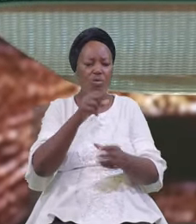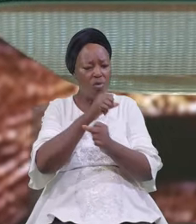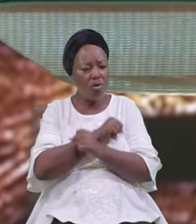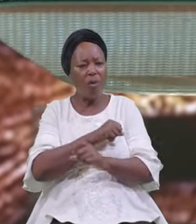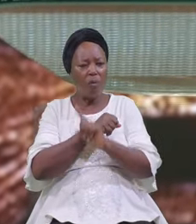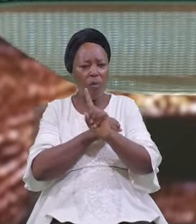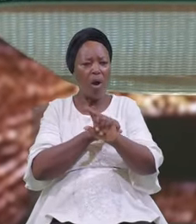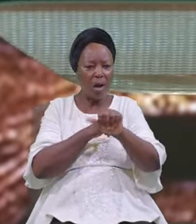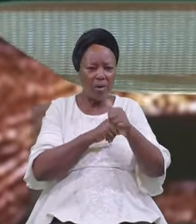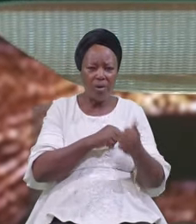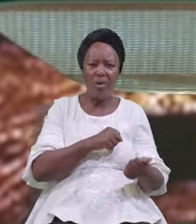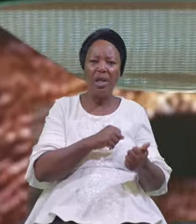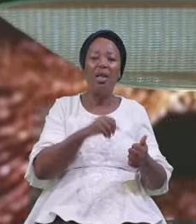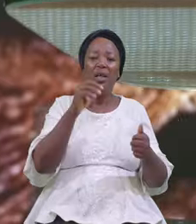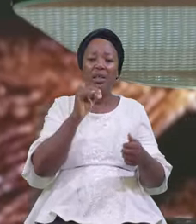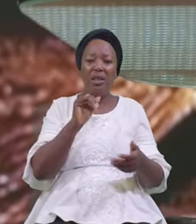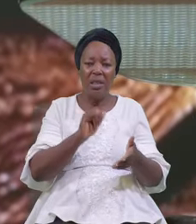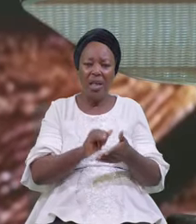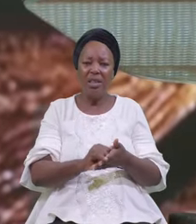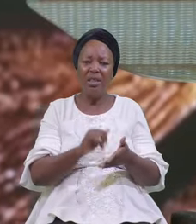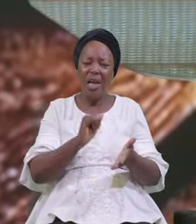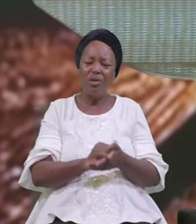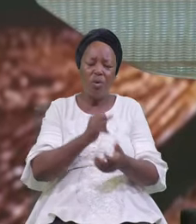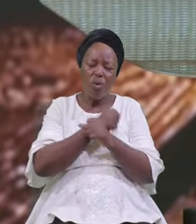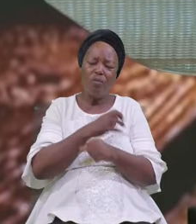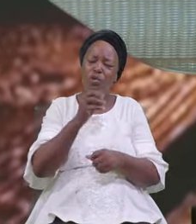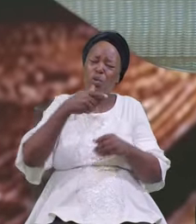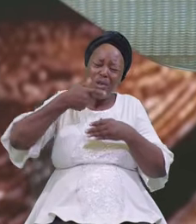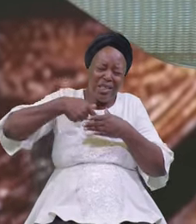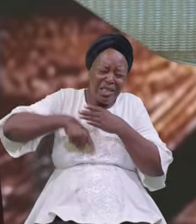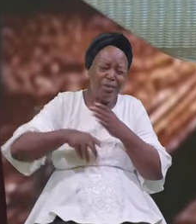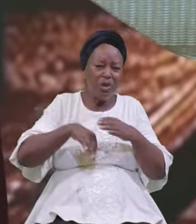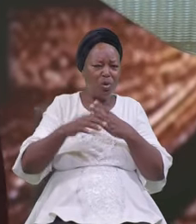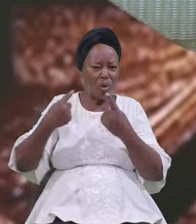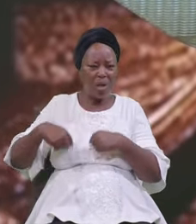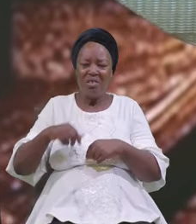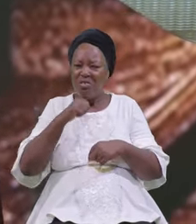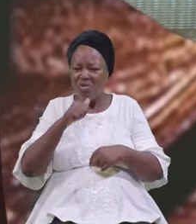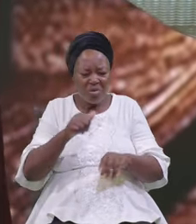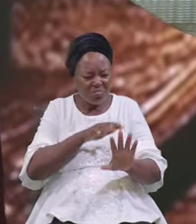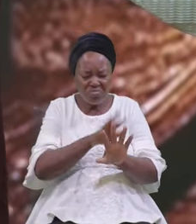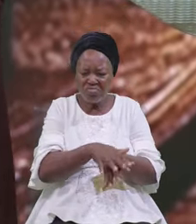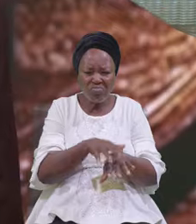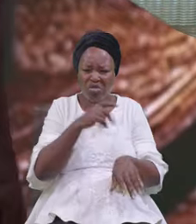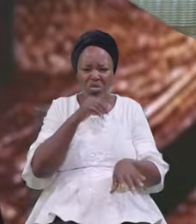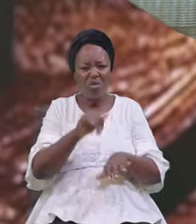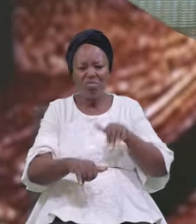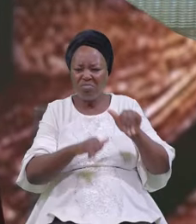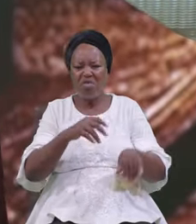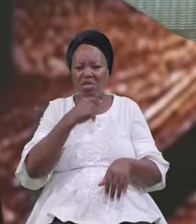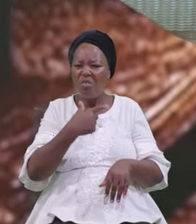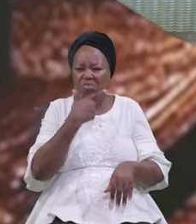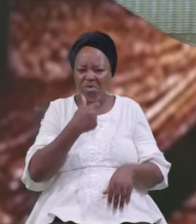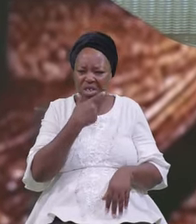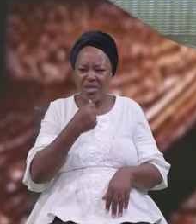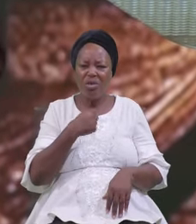one another, the love is so deep in your heart, it's not superficial, it's not hypocritical, it's not,